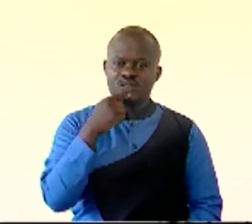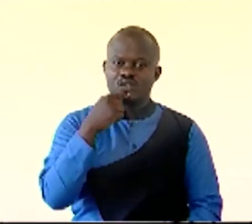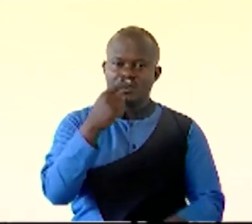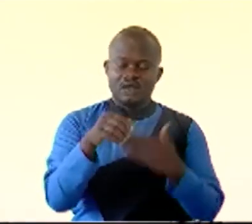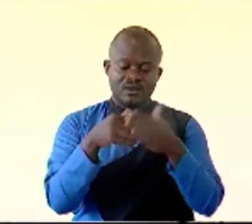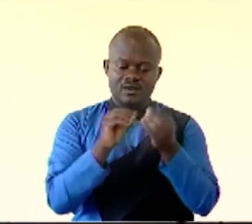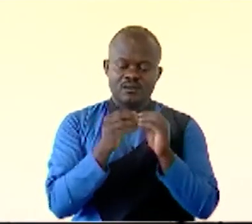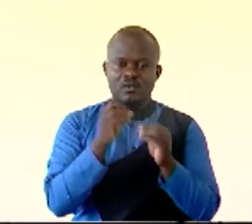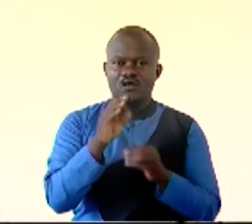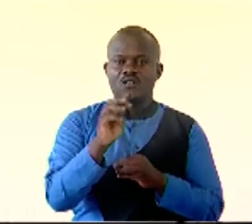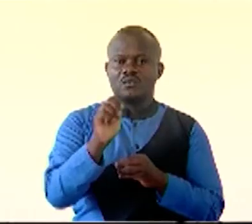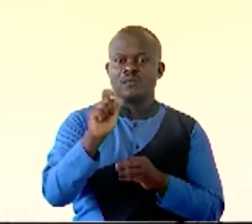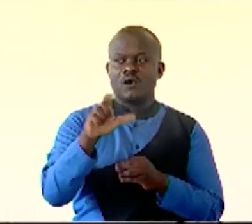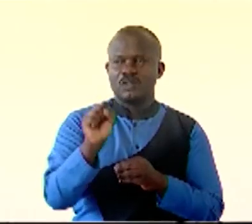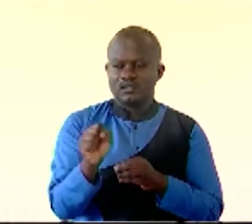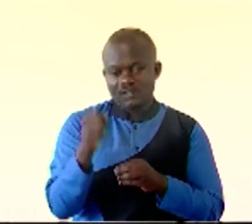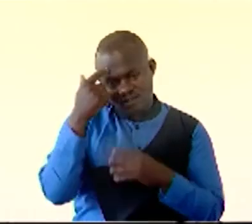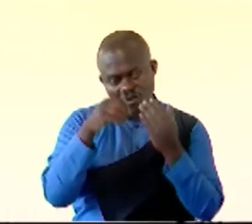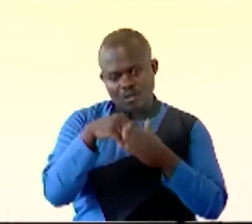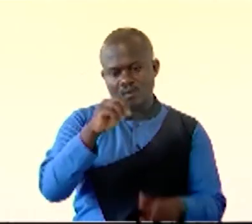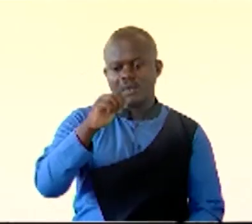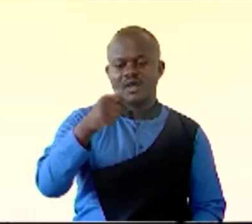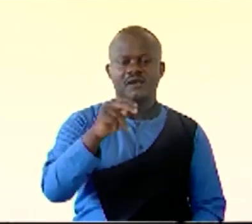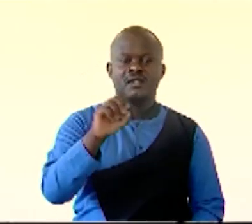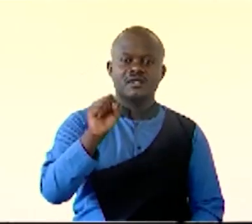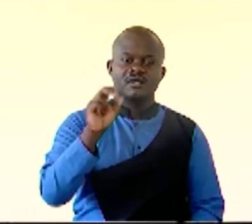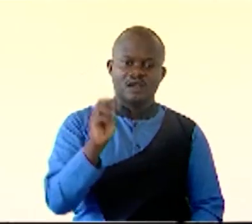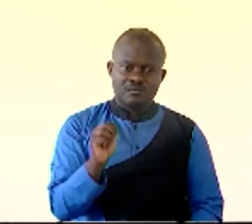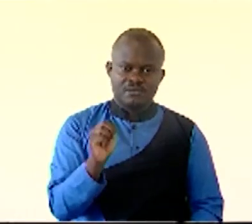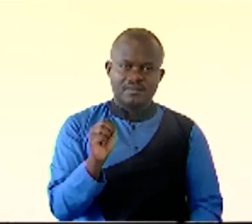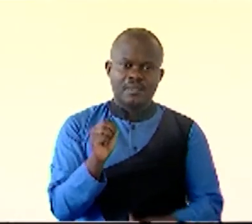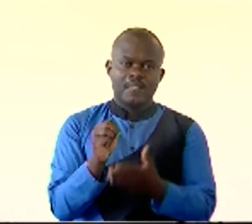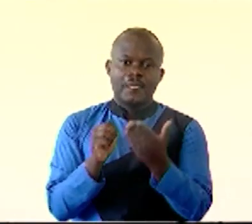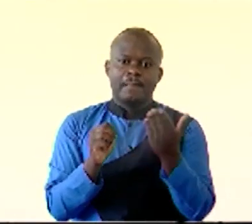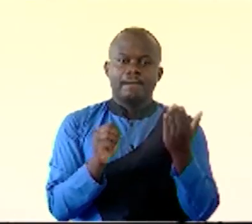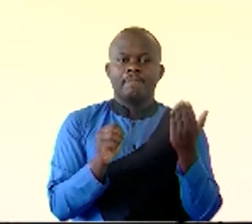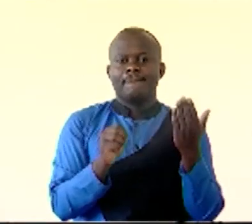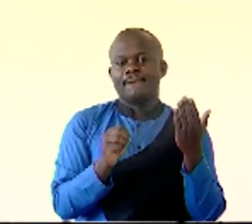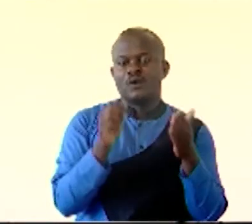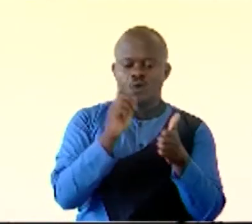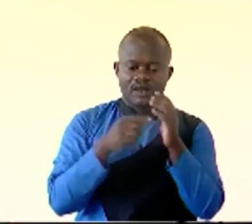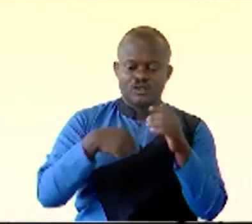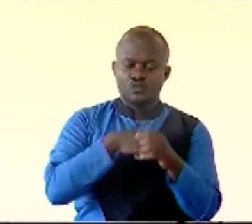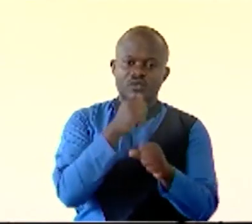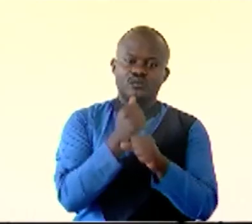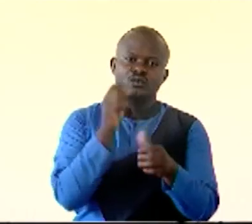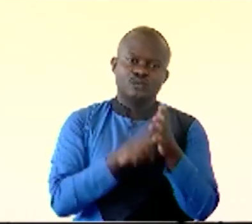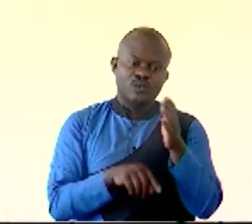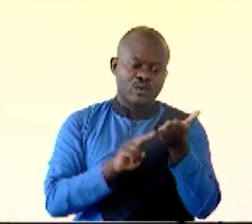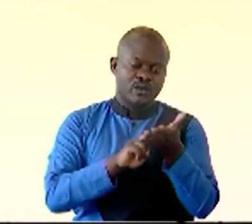number of moles for magnesium nitrate, what do? We